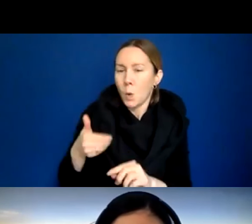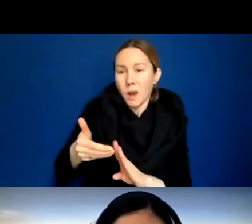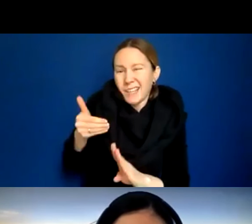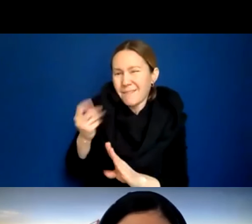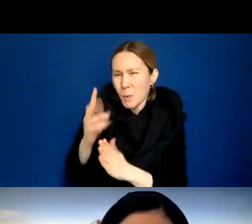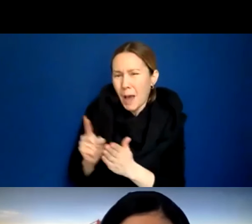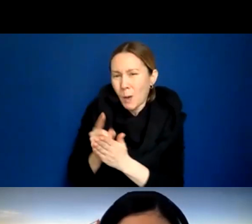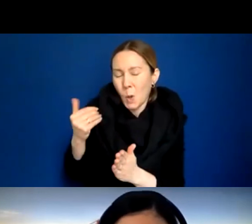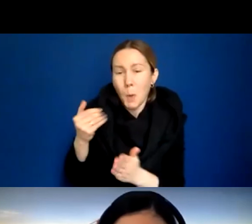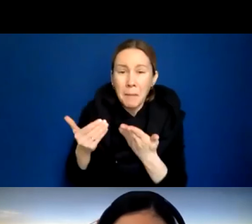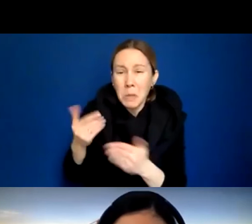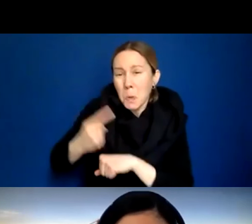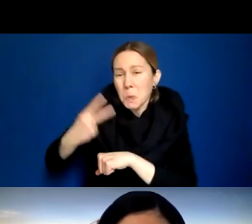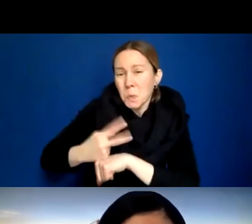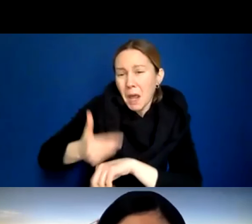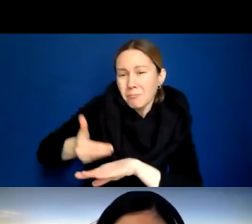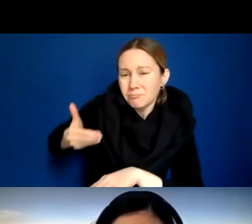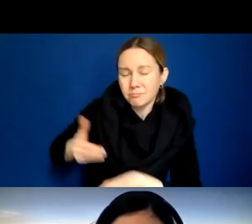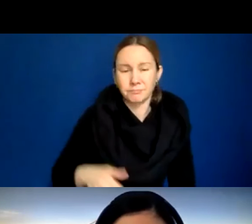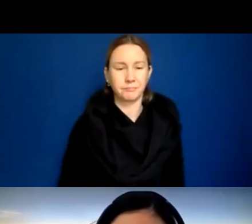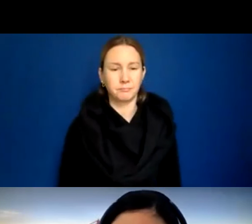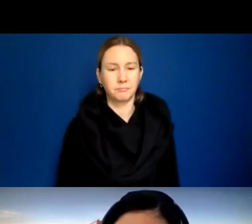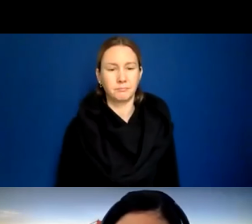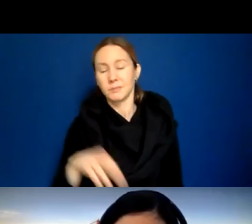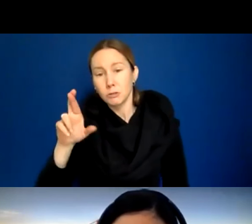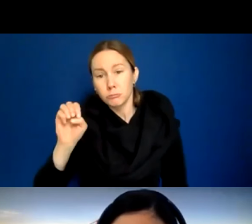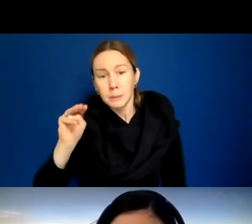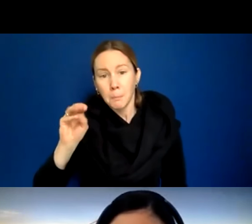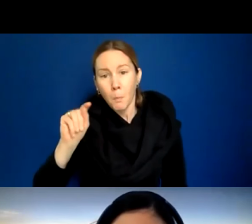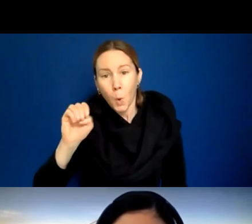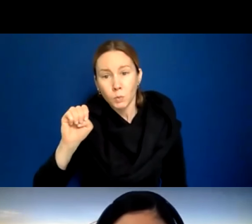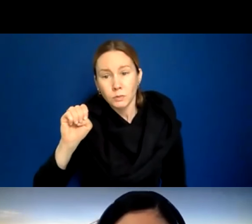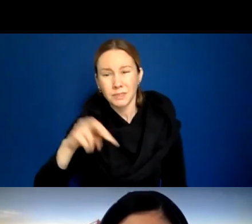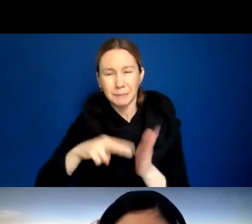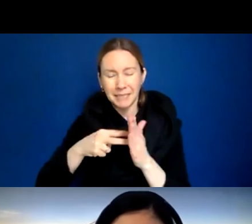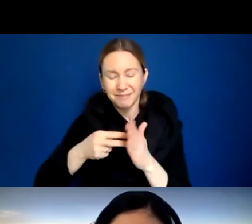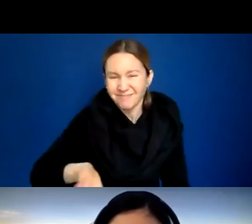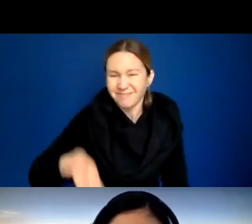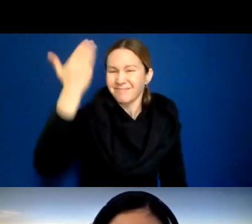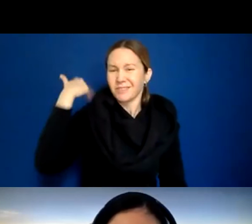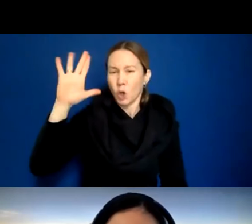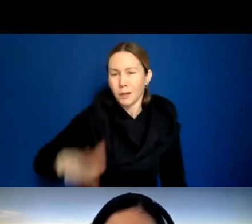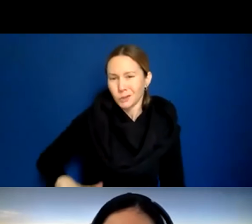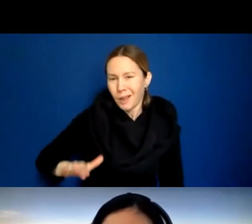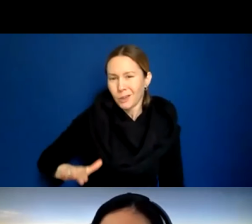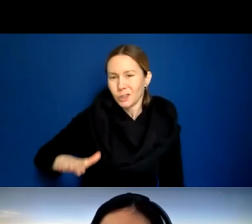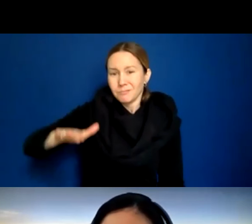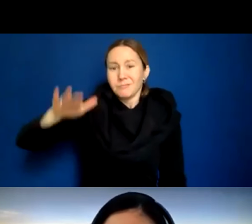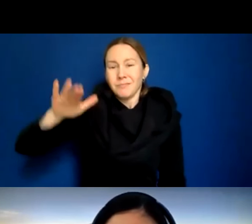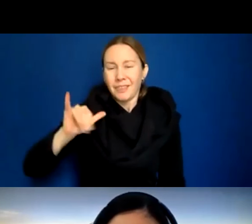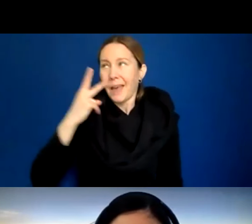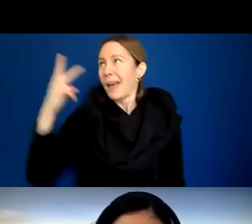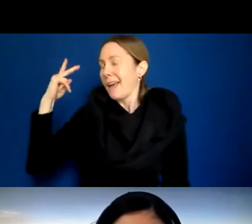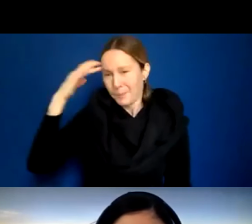or a remote memory, things that may be happening in your childhood. So there are different types of memories.